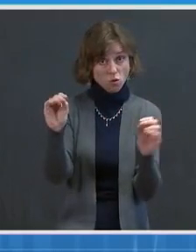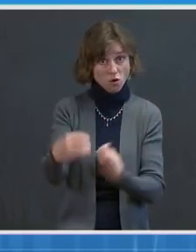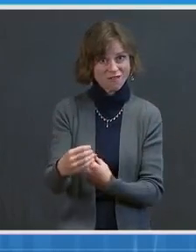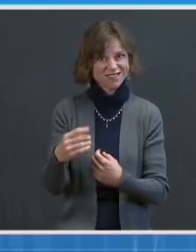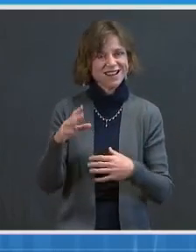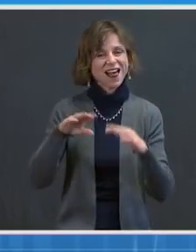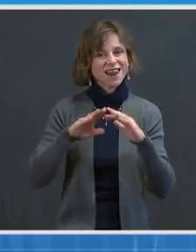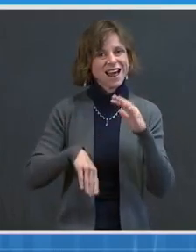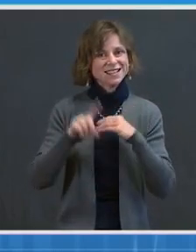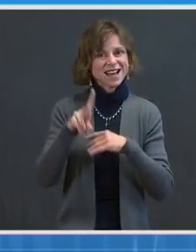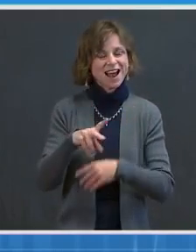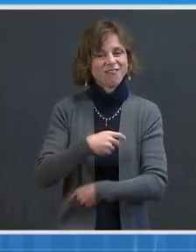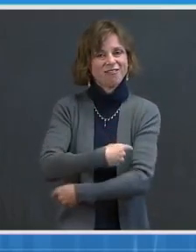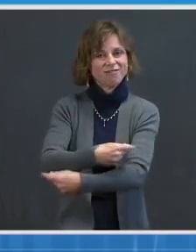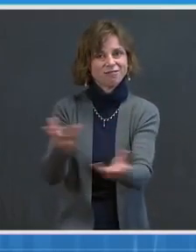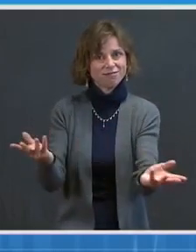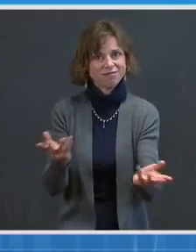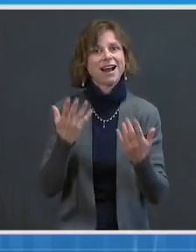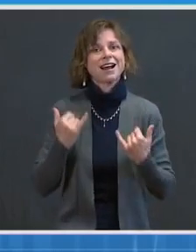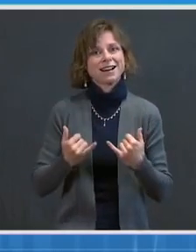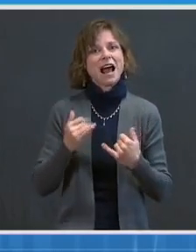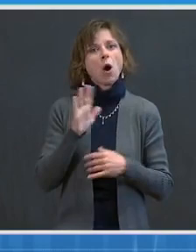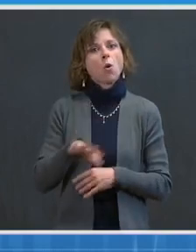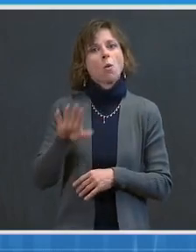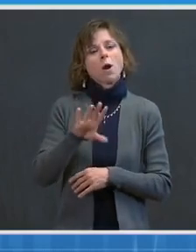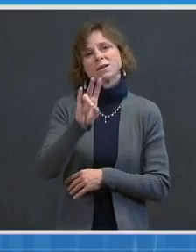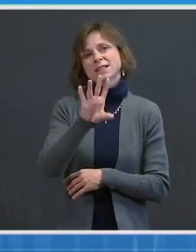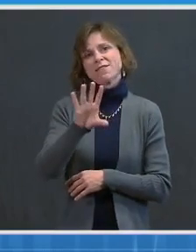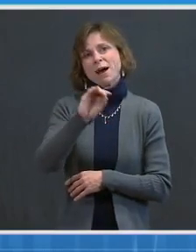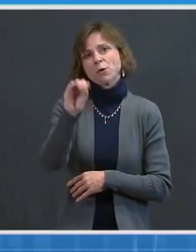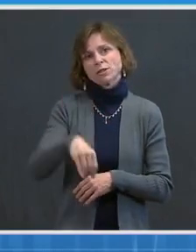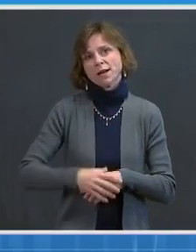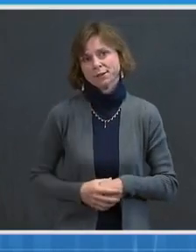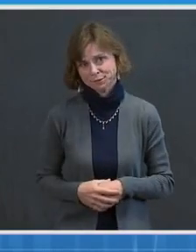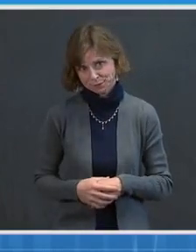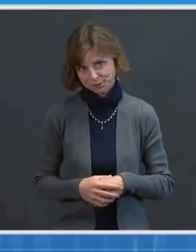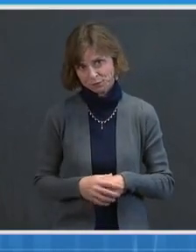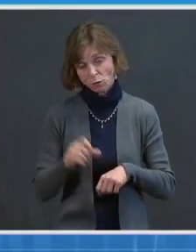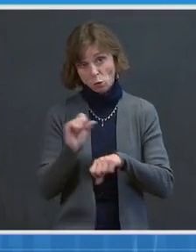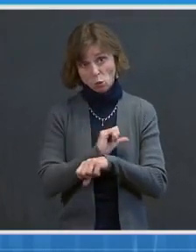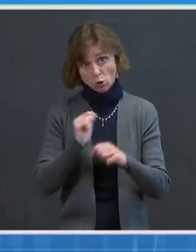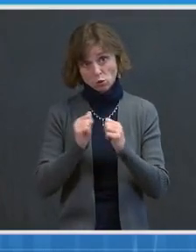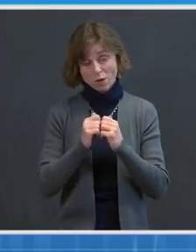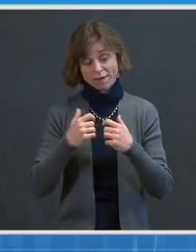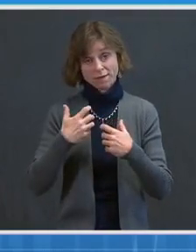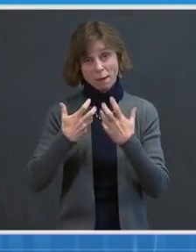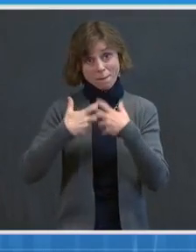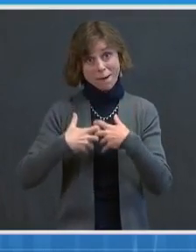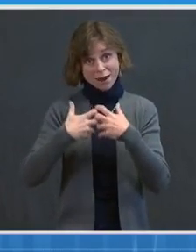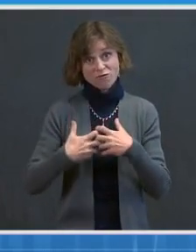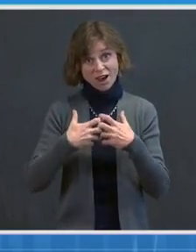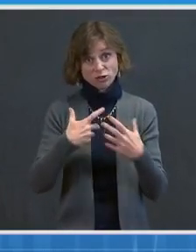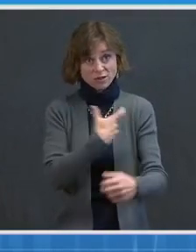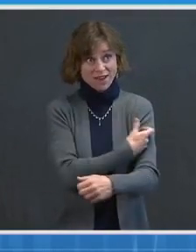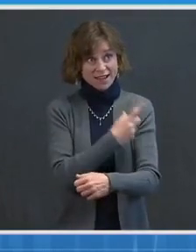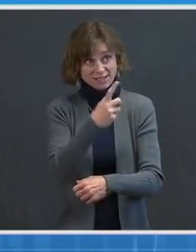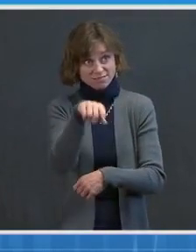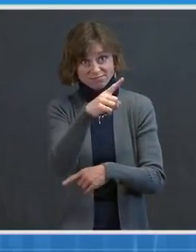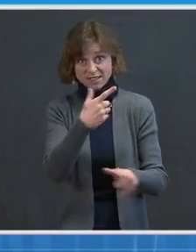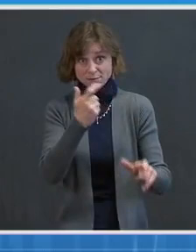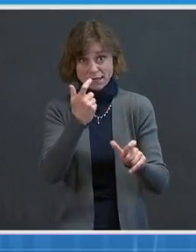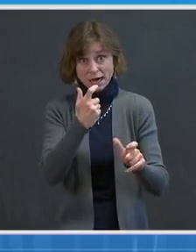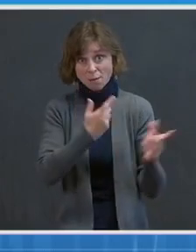is approximately 75%. We worked with the vaccine manufacturers to speed up their delivery to May